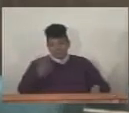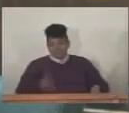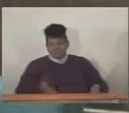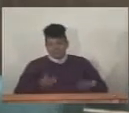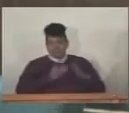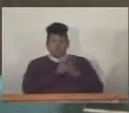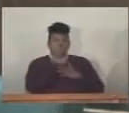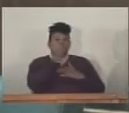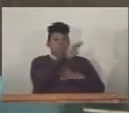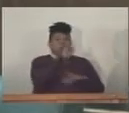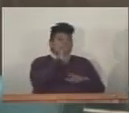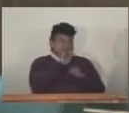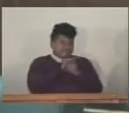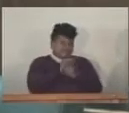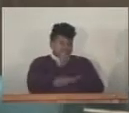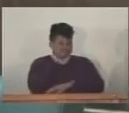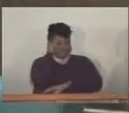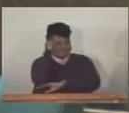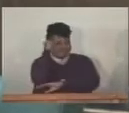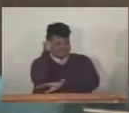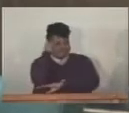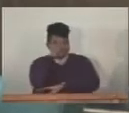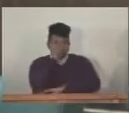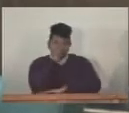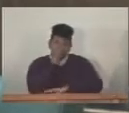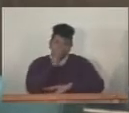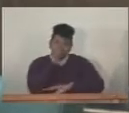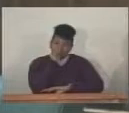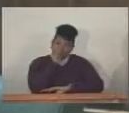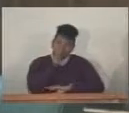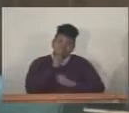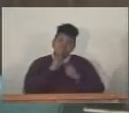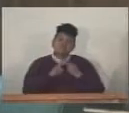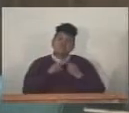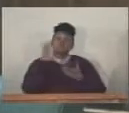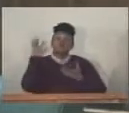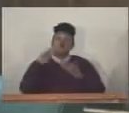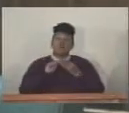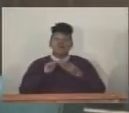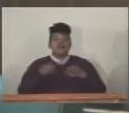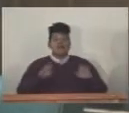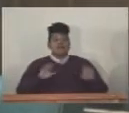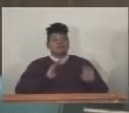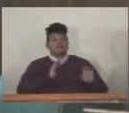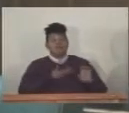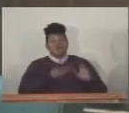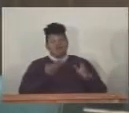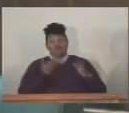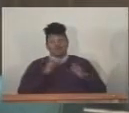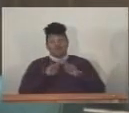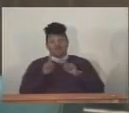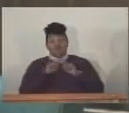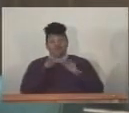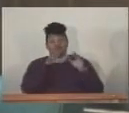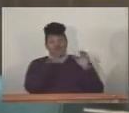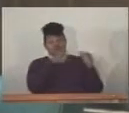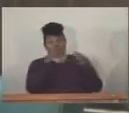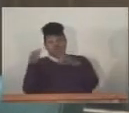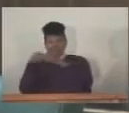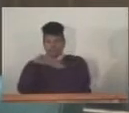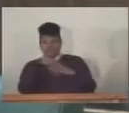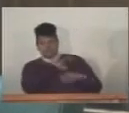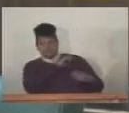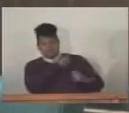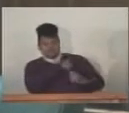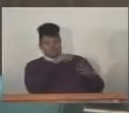their dedication, perseverance, along with the combined efforts of our stakeholders in the security sector,